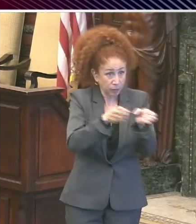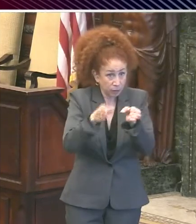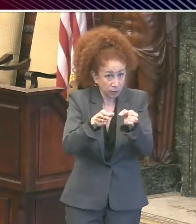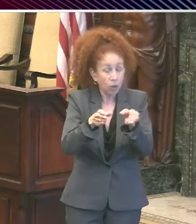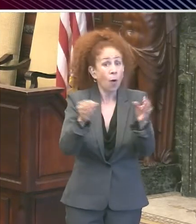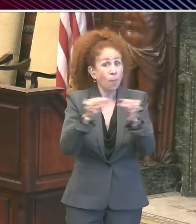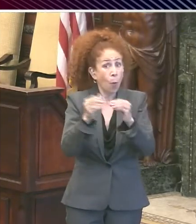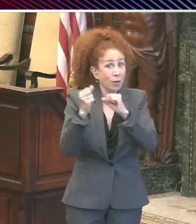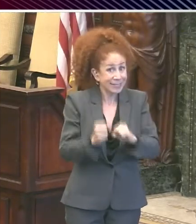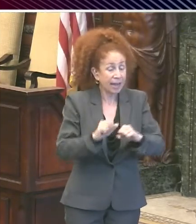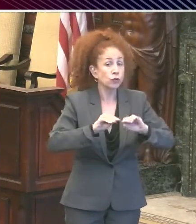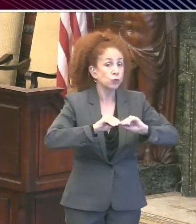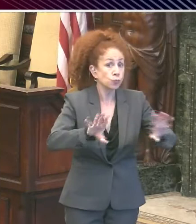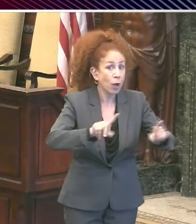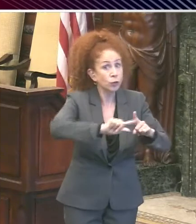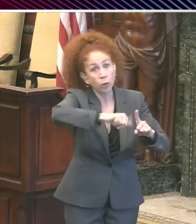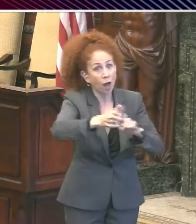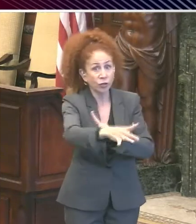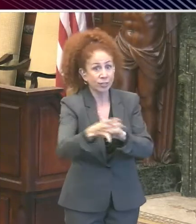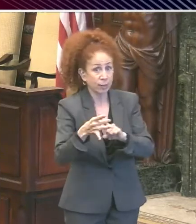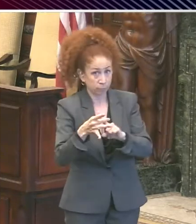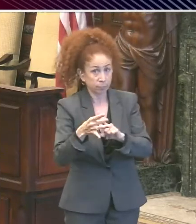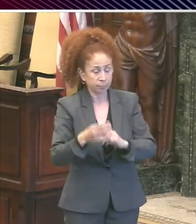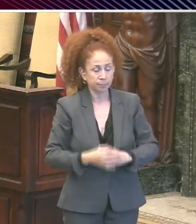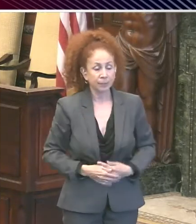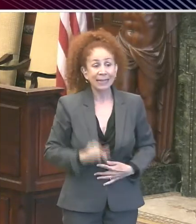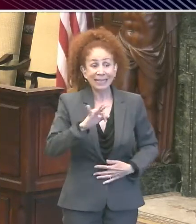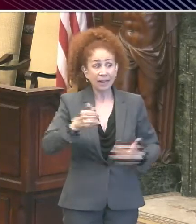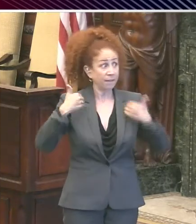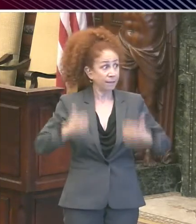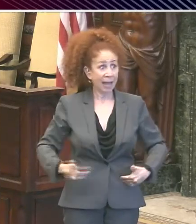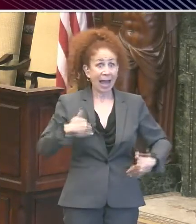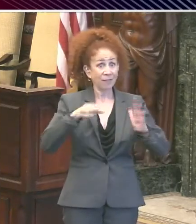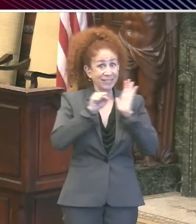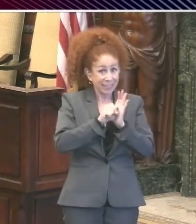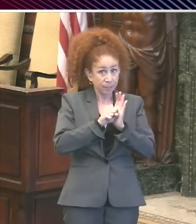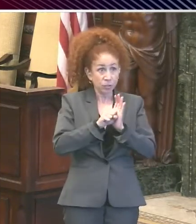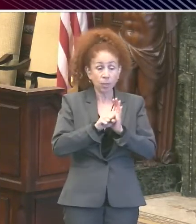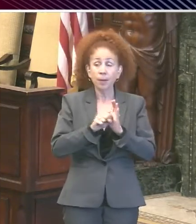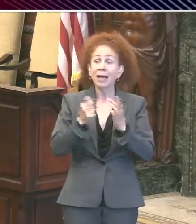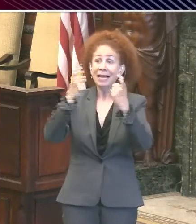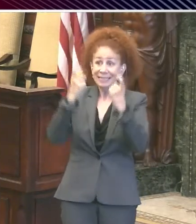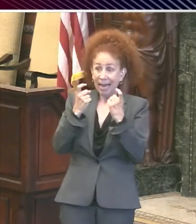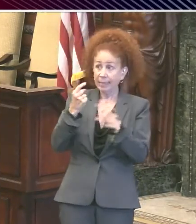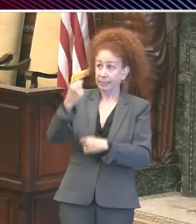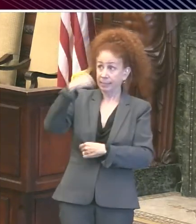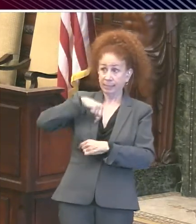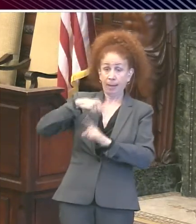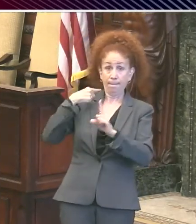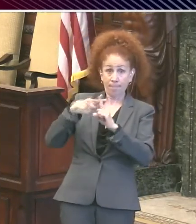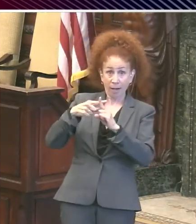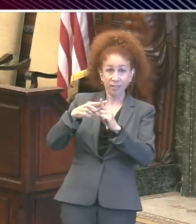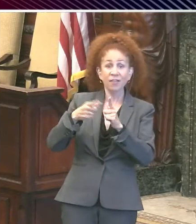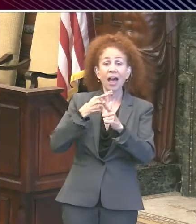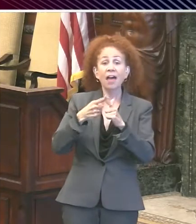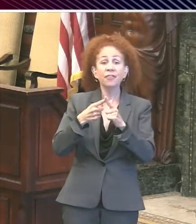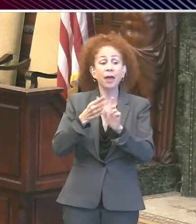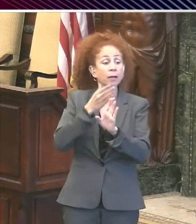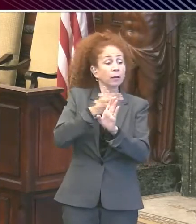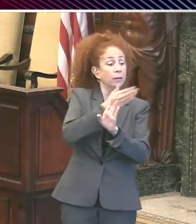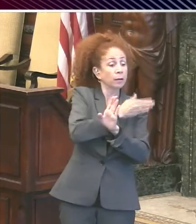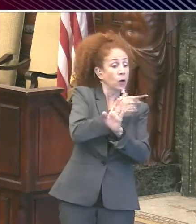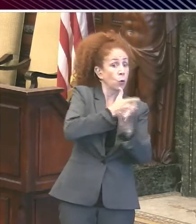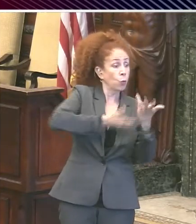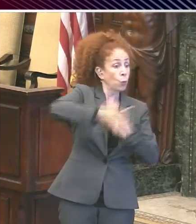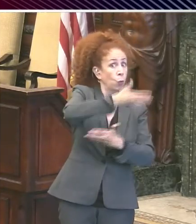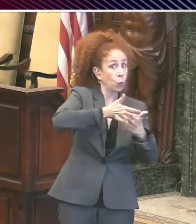spread the infection than someone else. So that if people have symptoms are tested positive, then we can do contact tracing, and we're doing contact tracing around the people